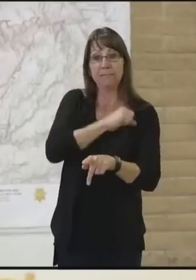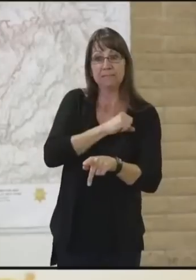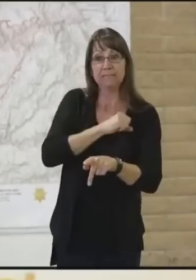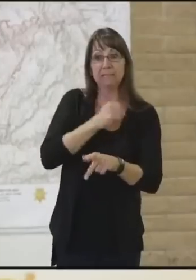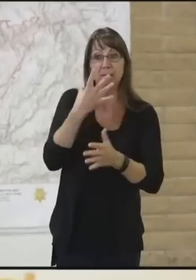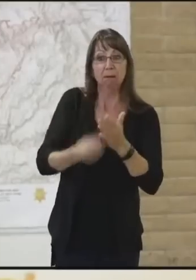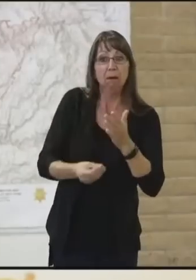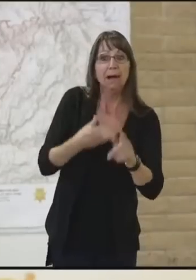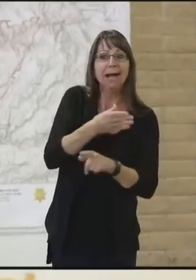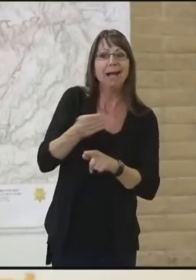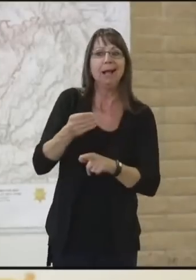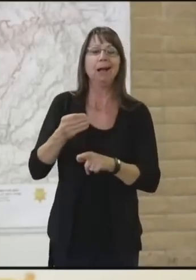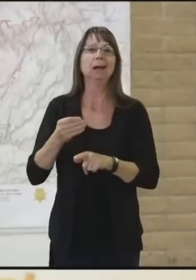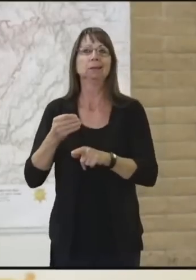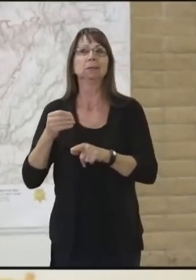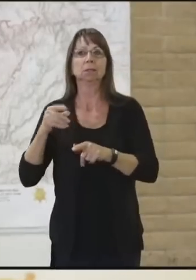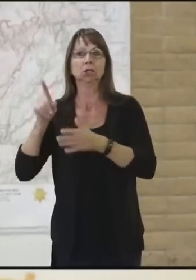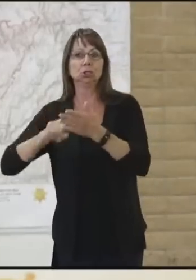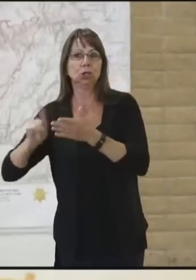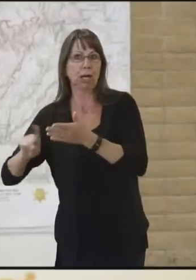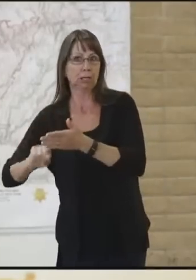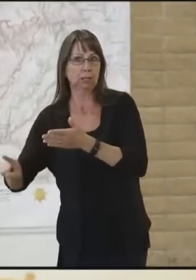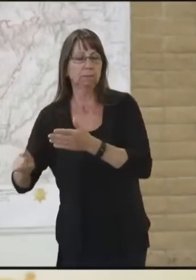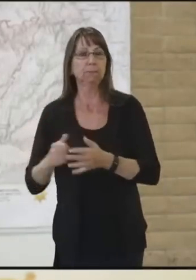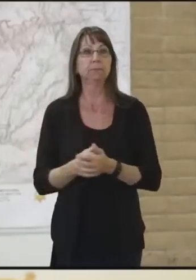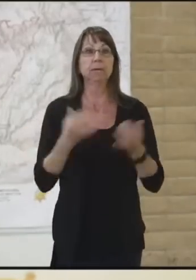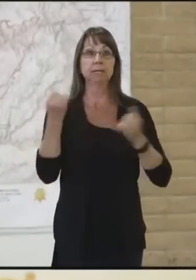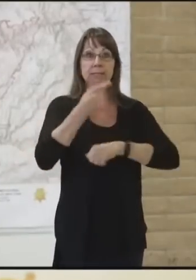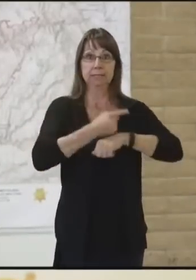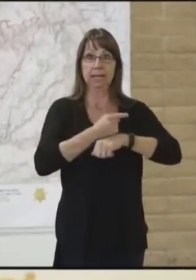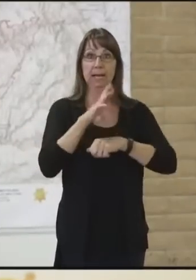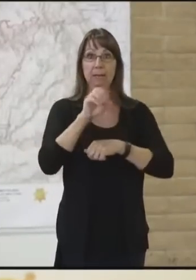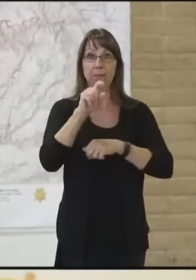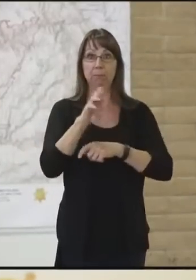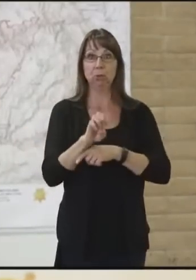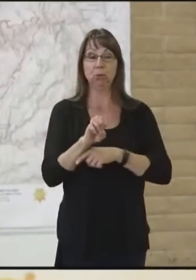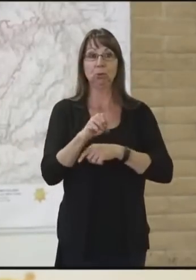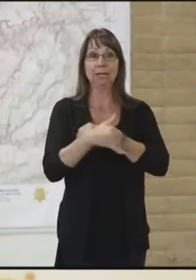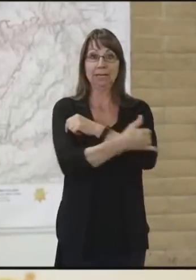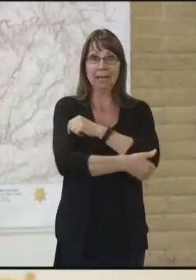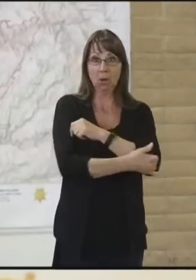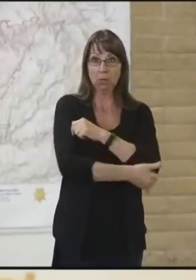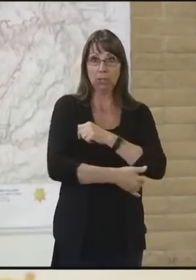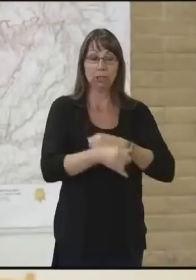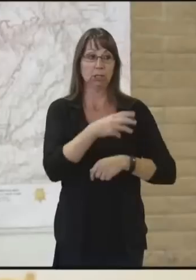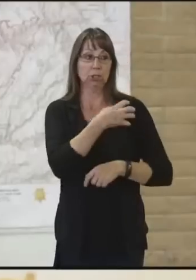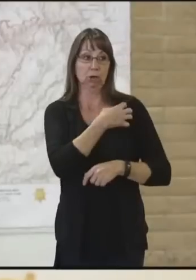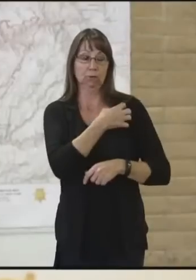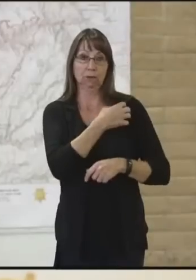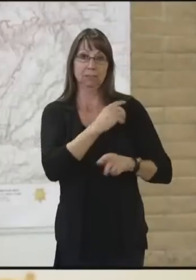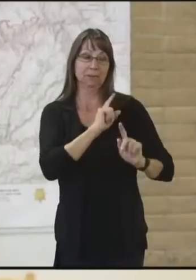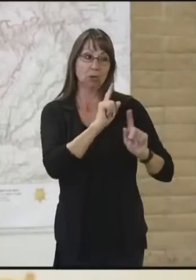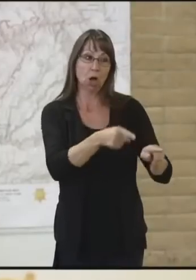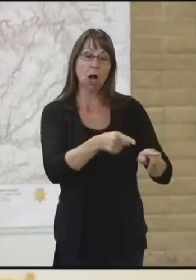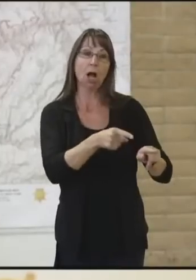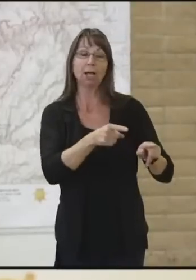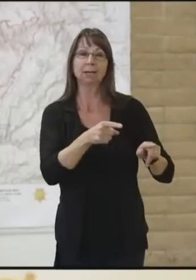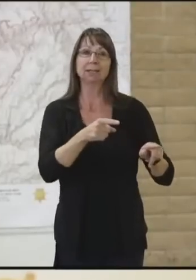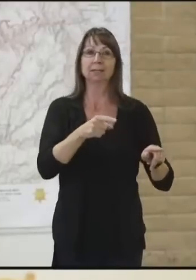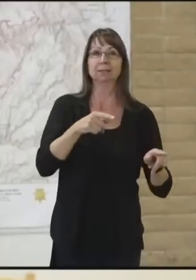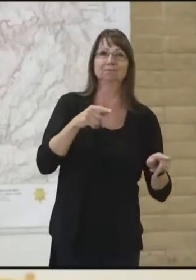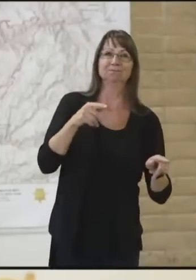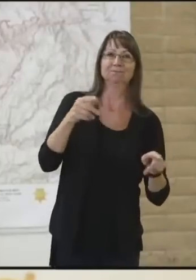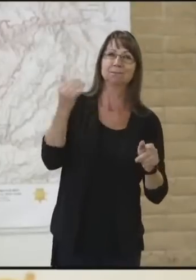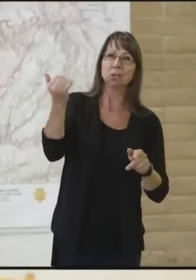receive. To date, the Butte County Sheriff's Office has responded to 124 calls for service for citizens